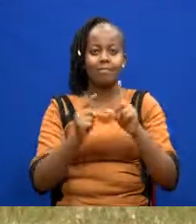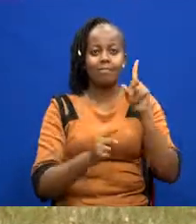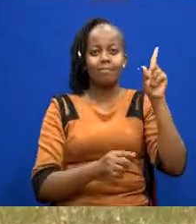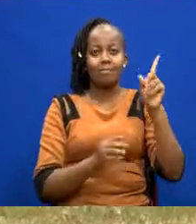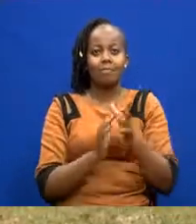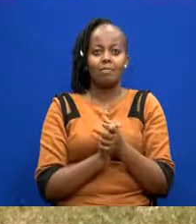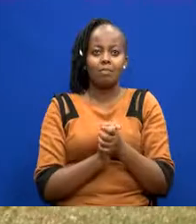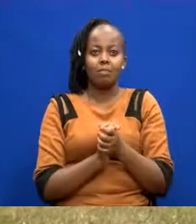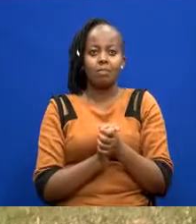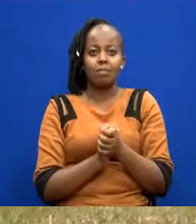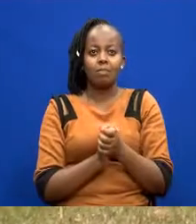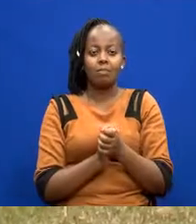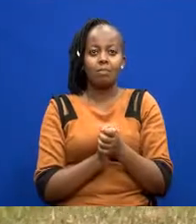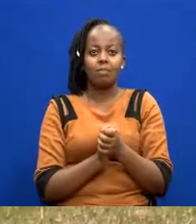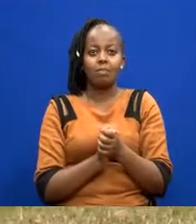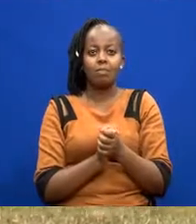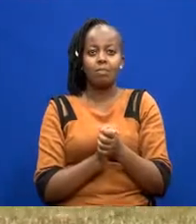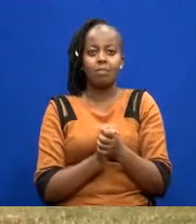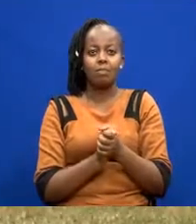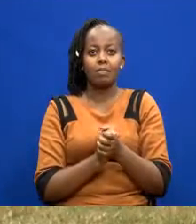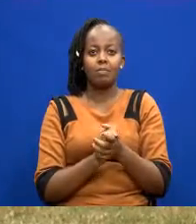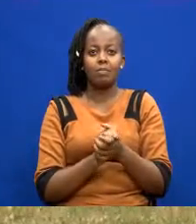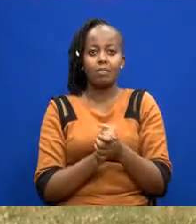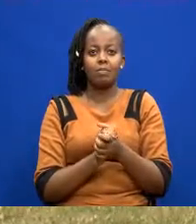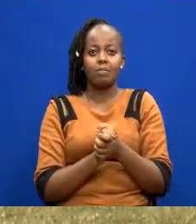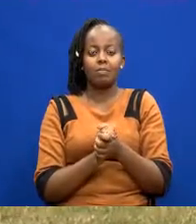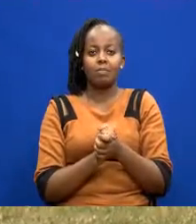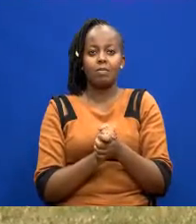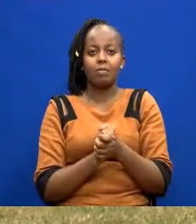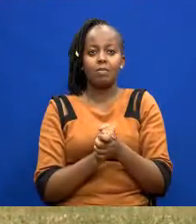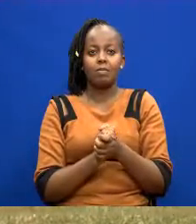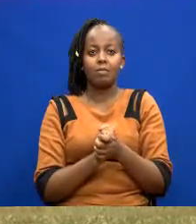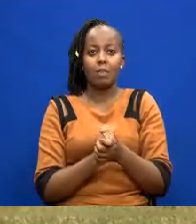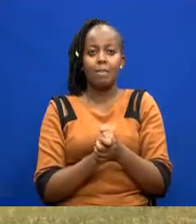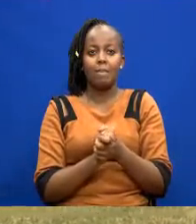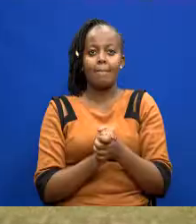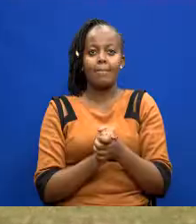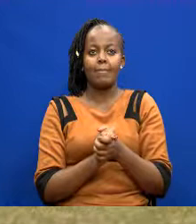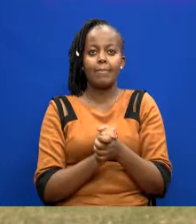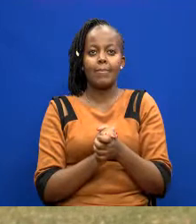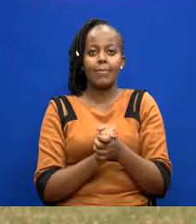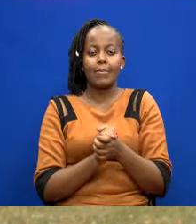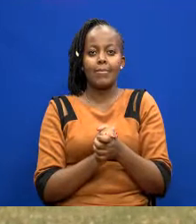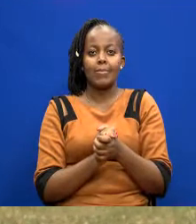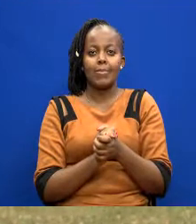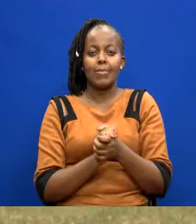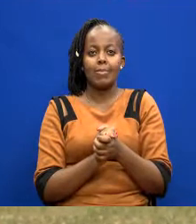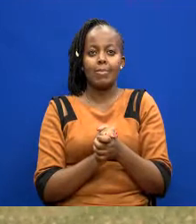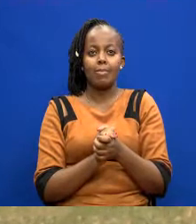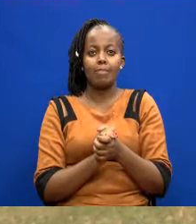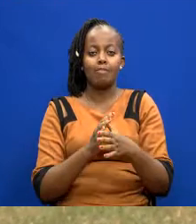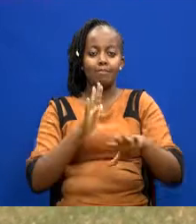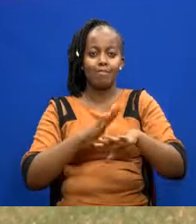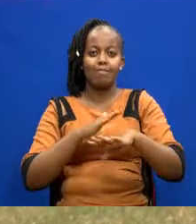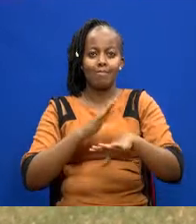pass. Brilliant. Brilliant. Brilliant. Brilliant. Brilliant. Brilliant.